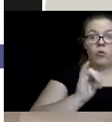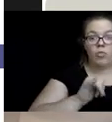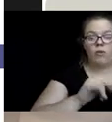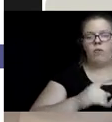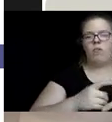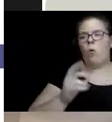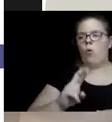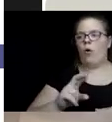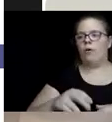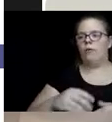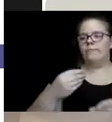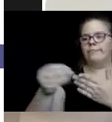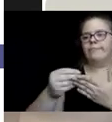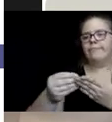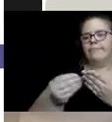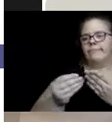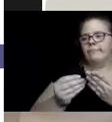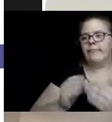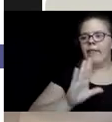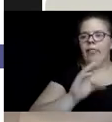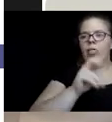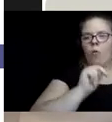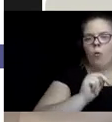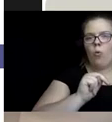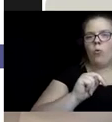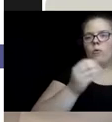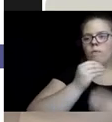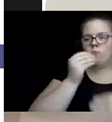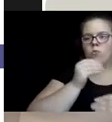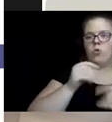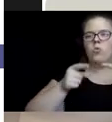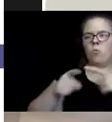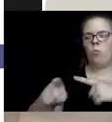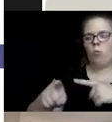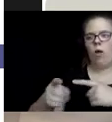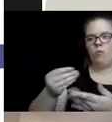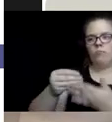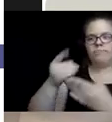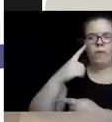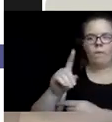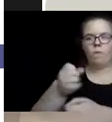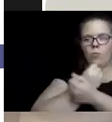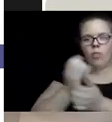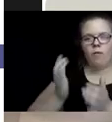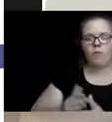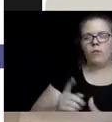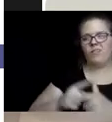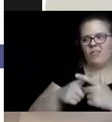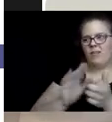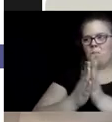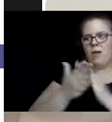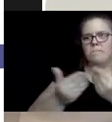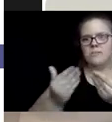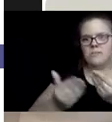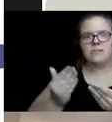few groceries while they're out picking up groceries for their loved one. And then it gets easy and the